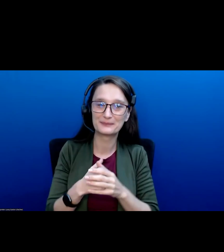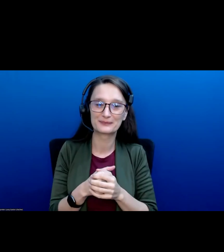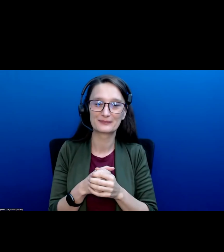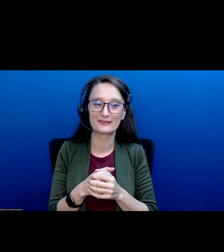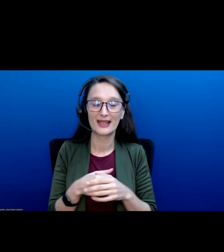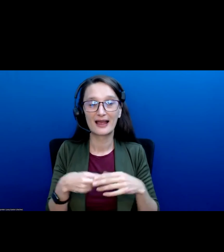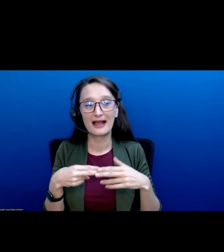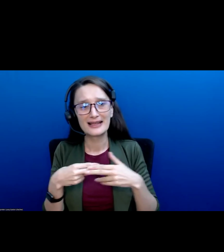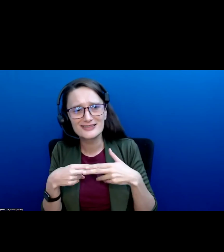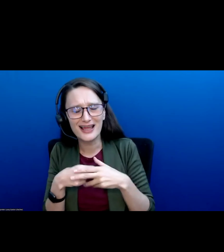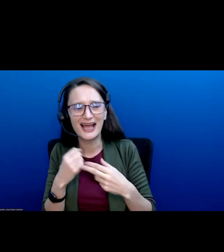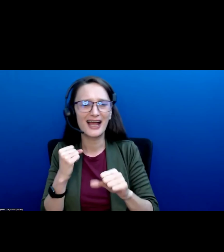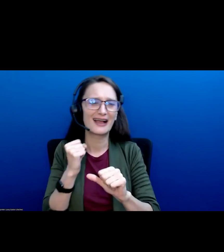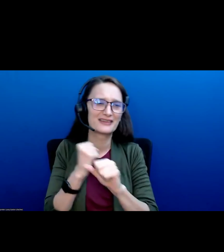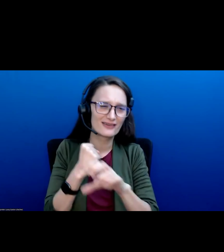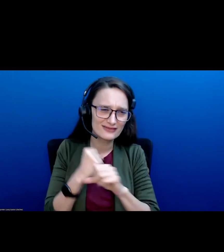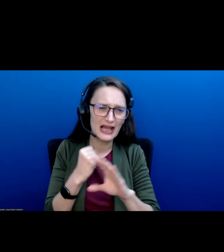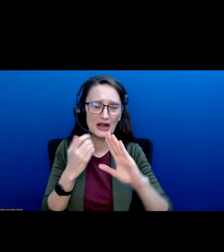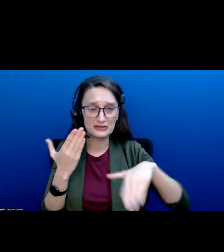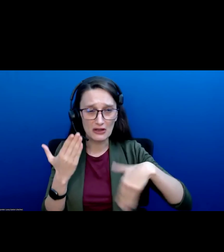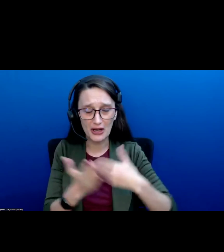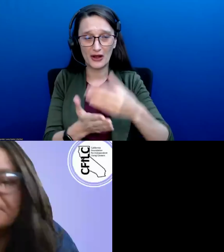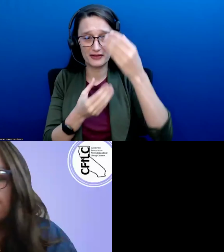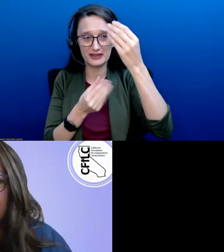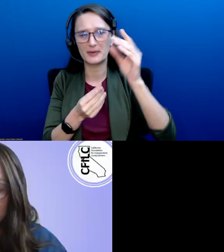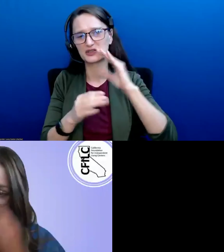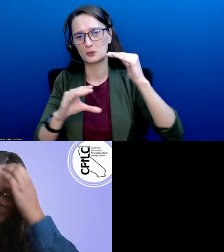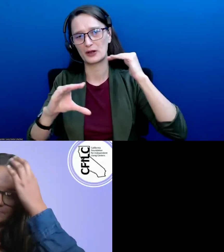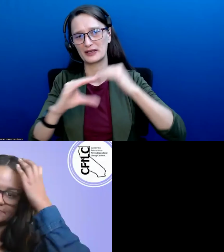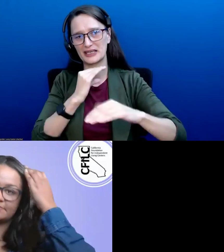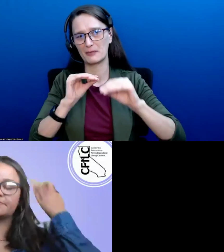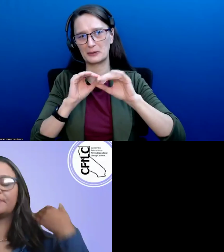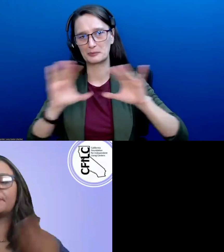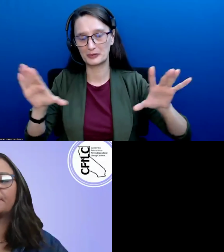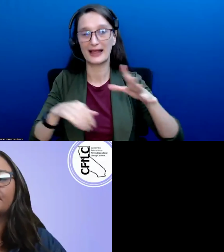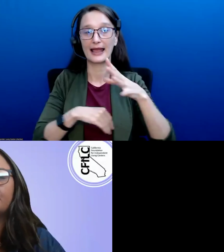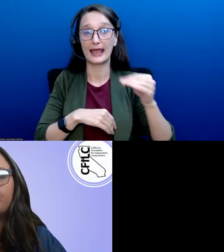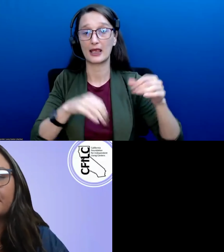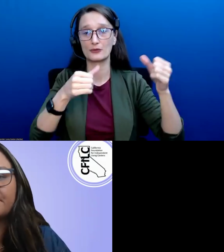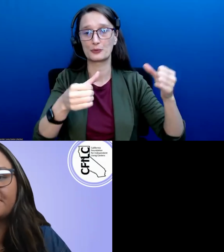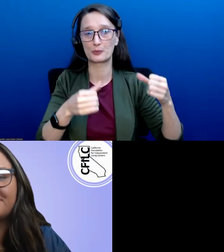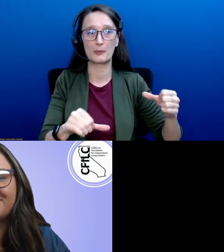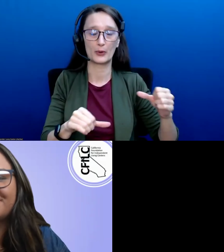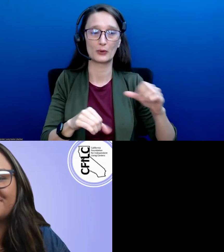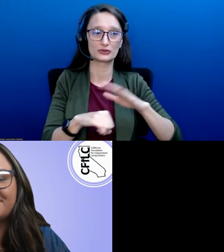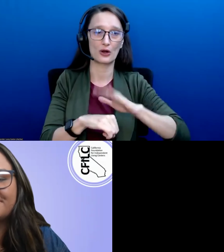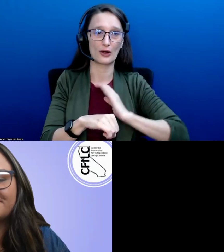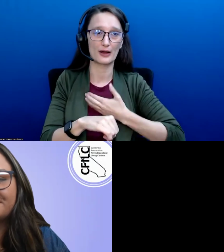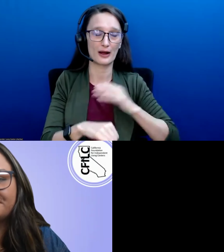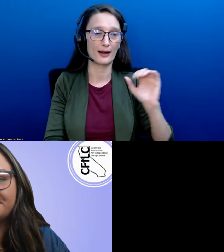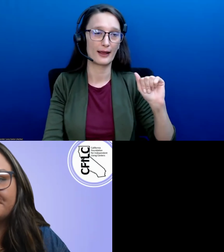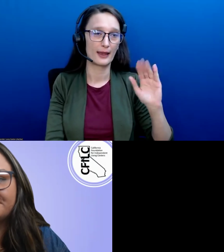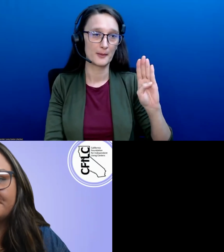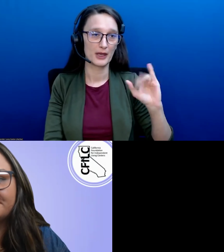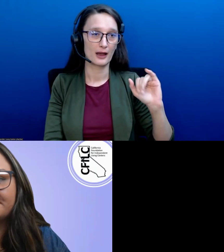flyers, all this information is going to go out via email and posted on our Ability Tools